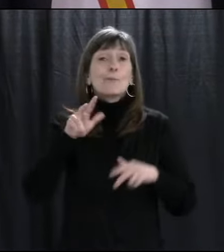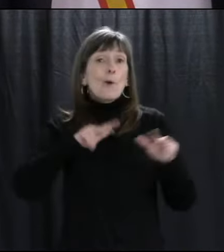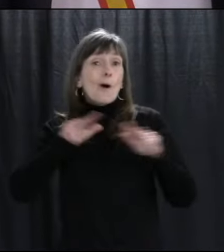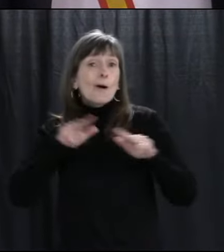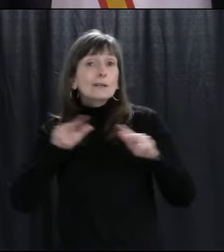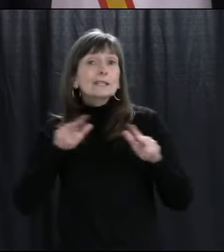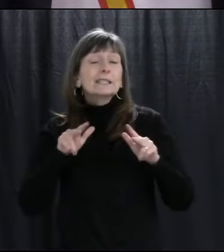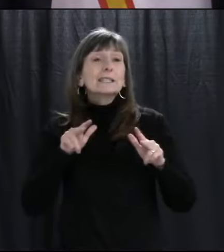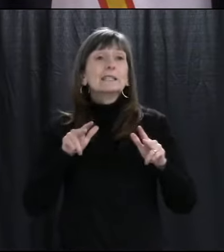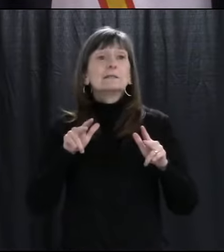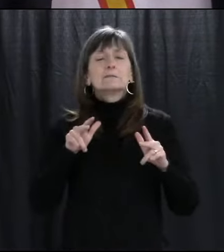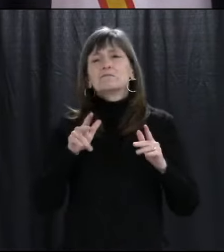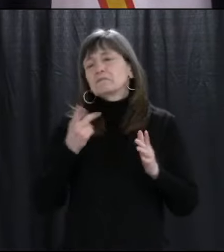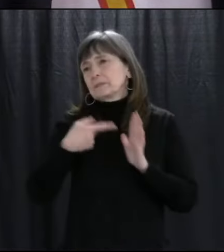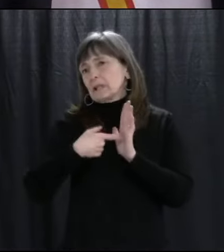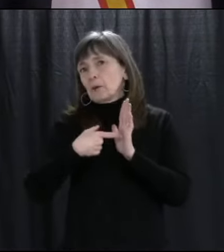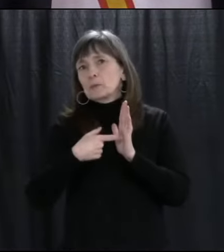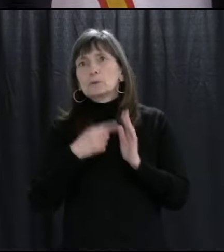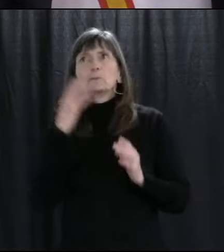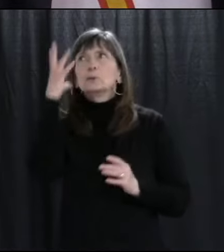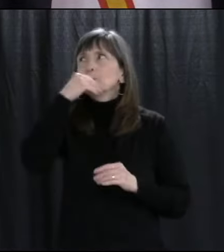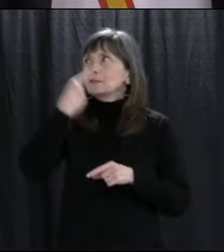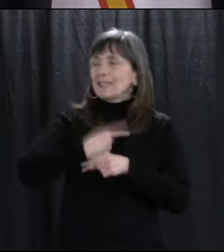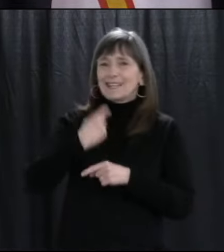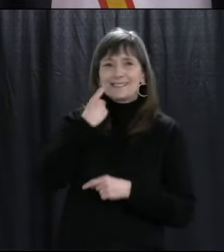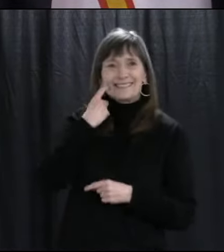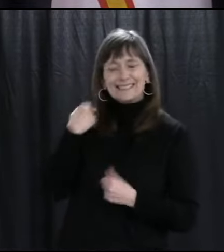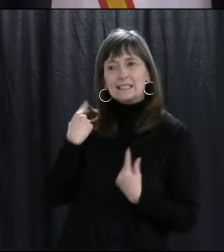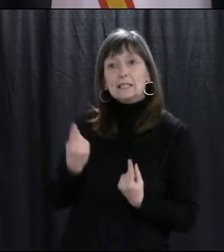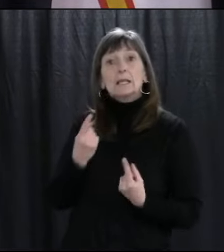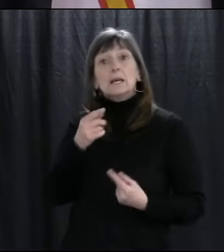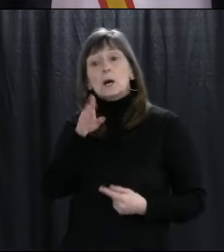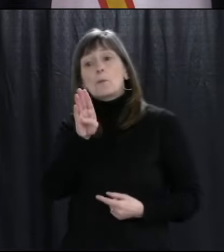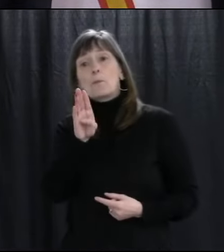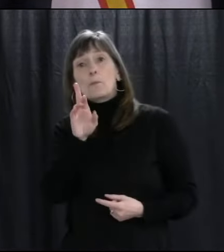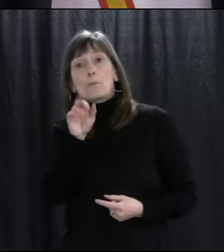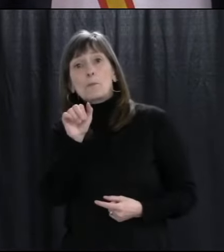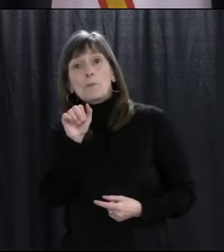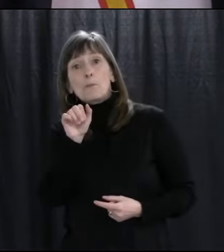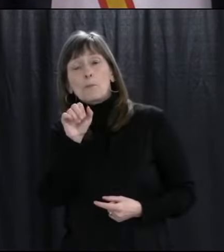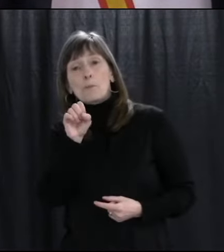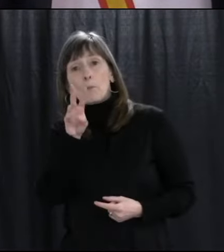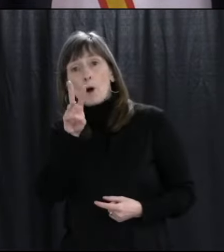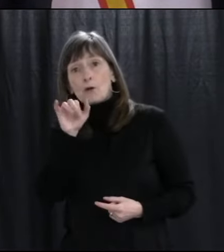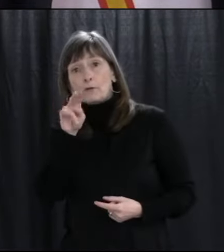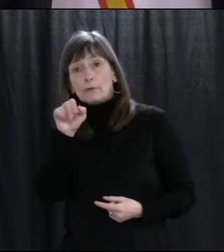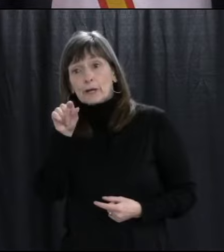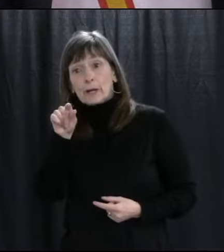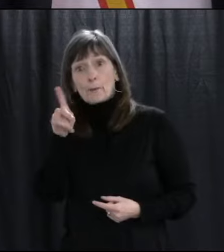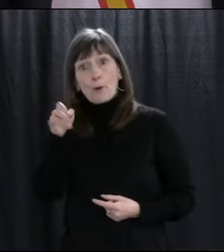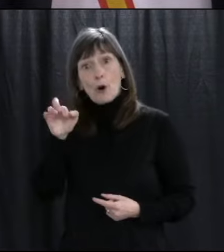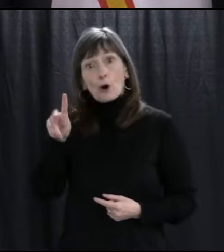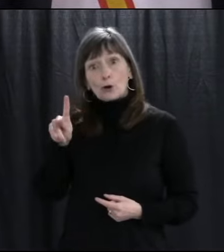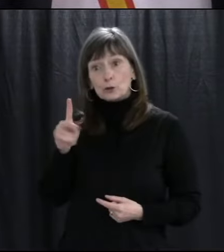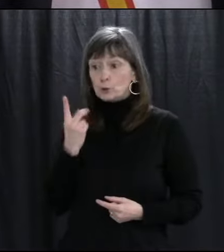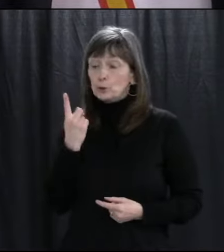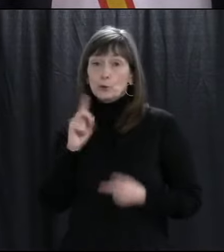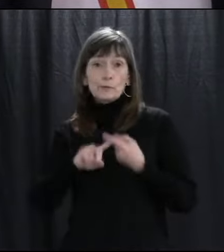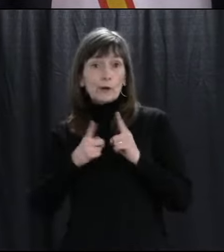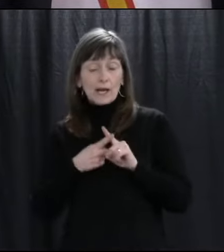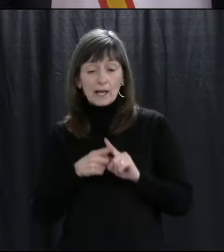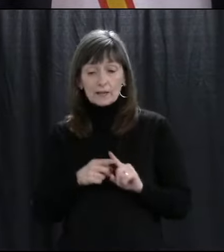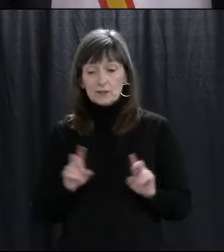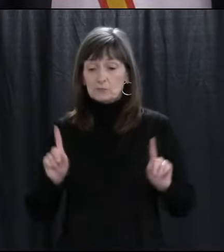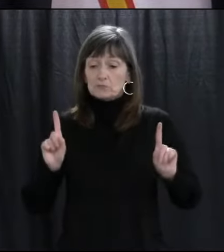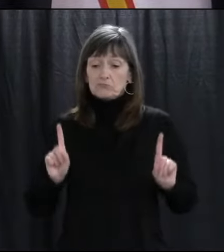has been very busy over the last few days with the nice weather, just walking with friends and dogs kind of in between people as a barrier. Is that okay?